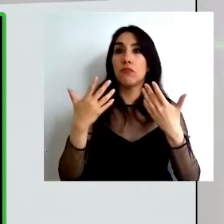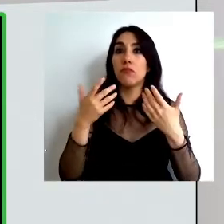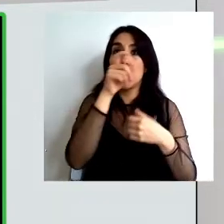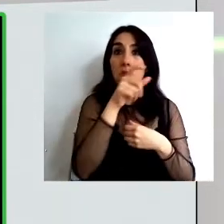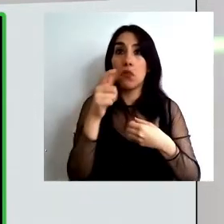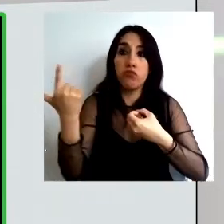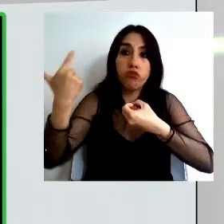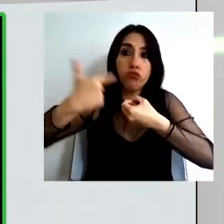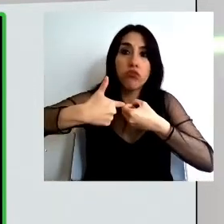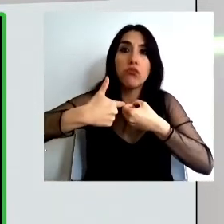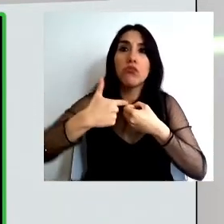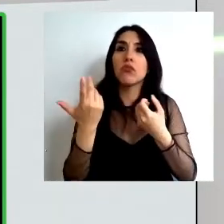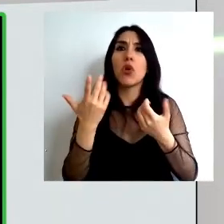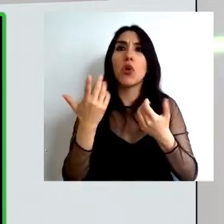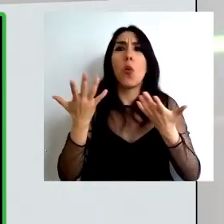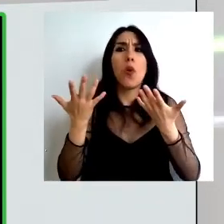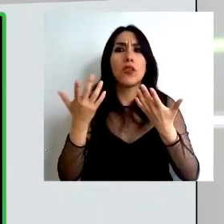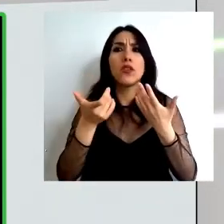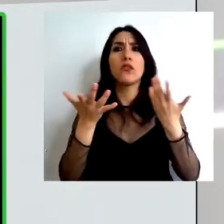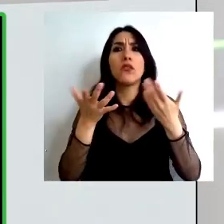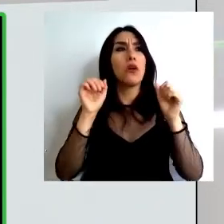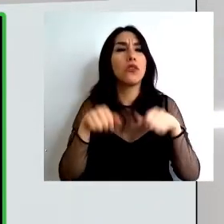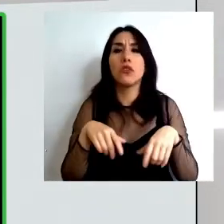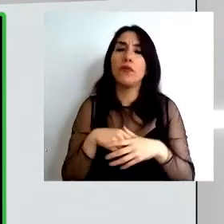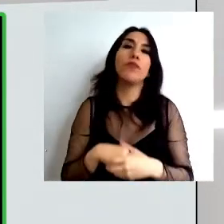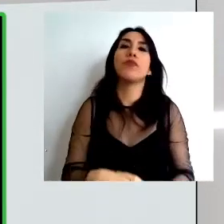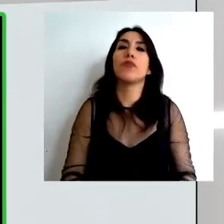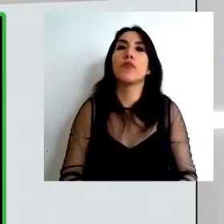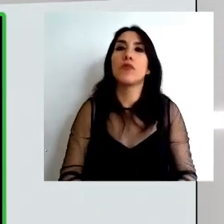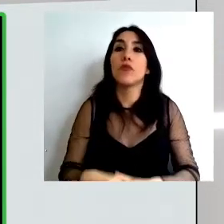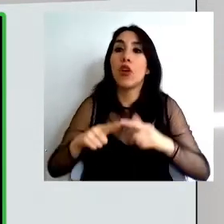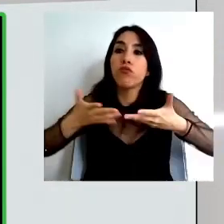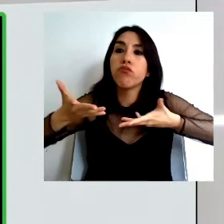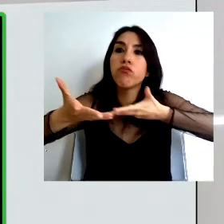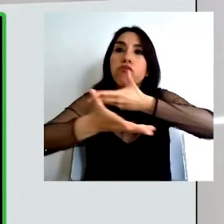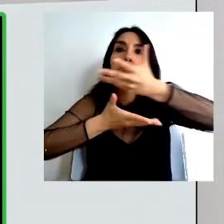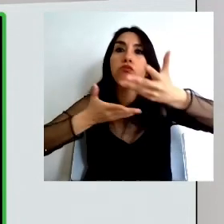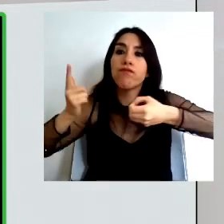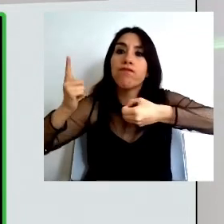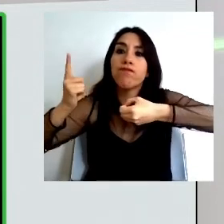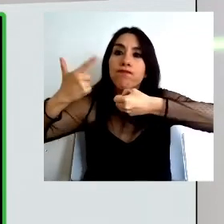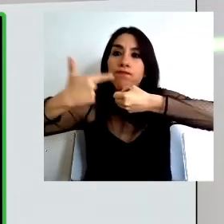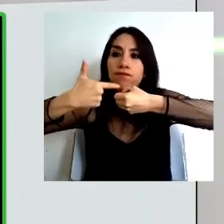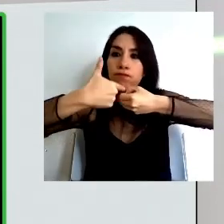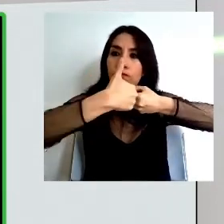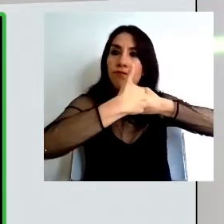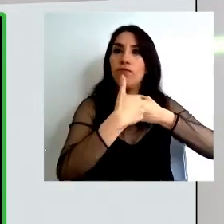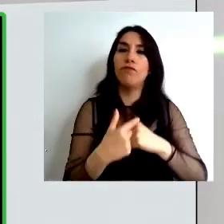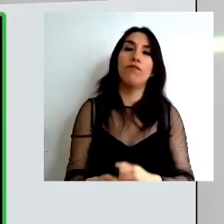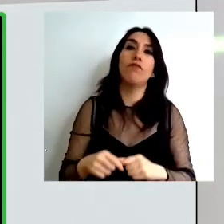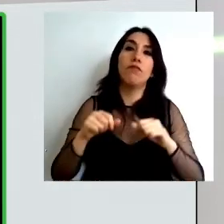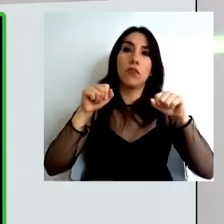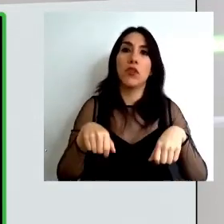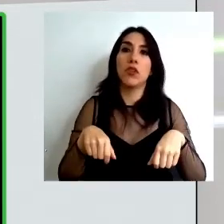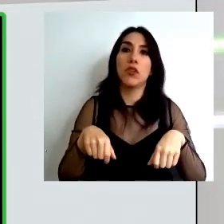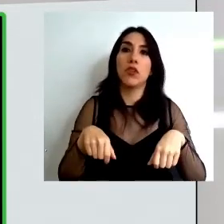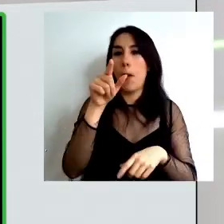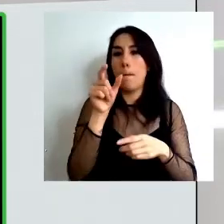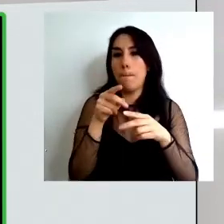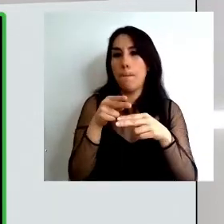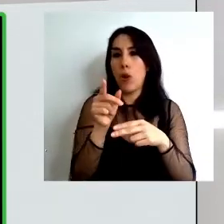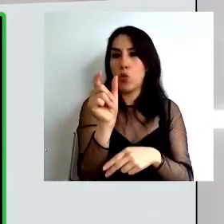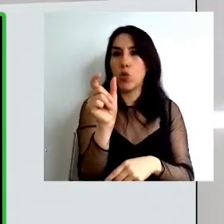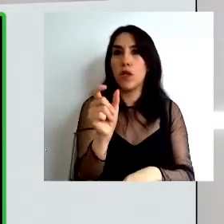in the US or in Latin America. We need people who can give visibility to these